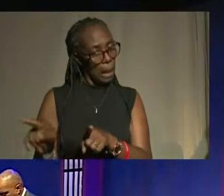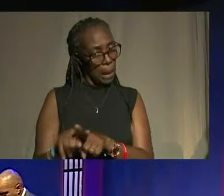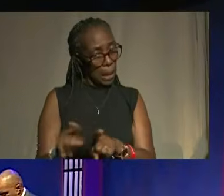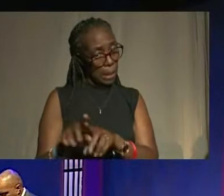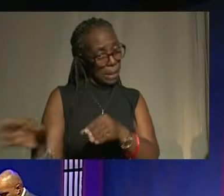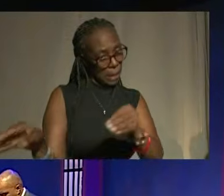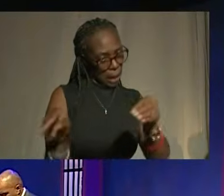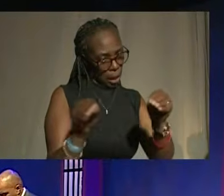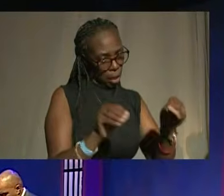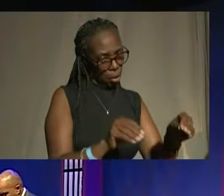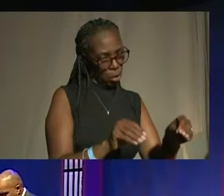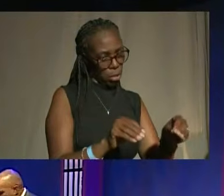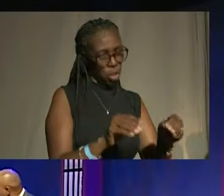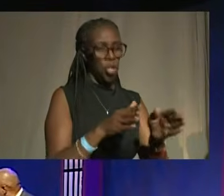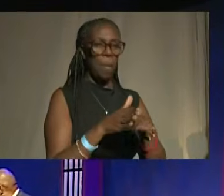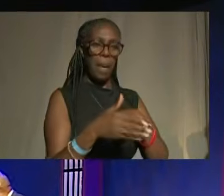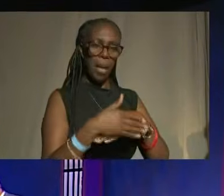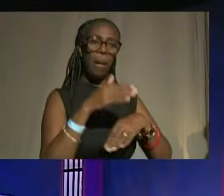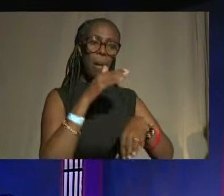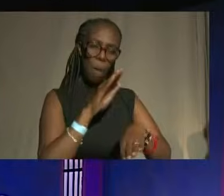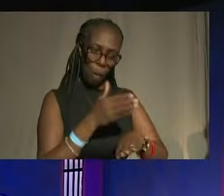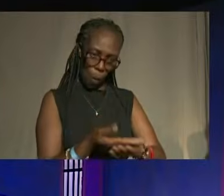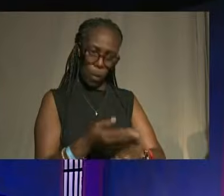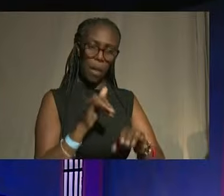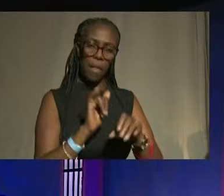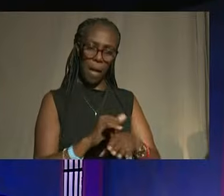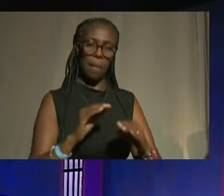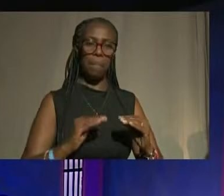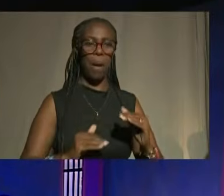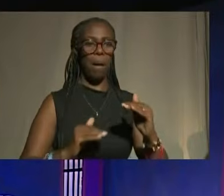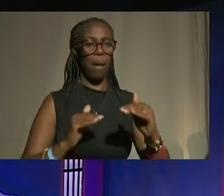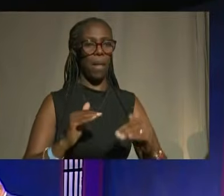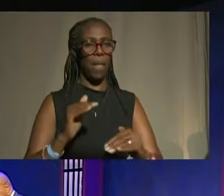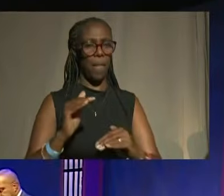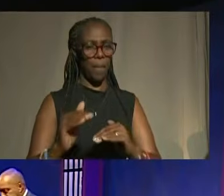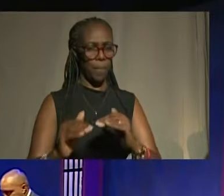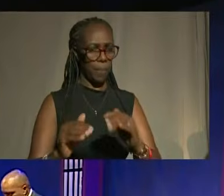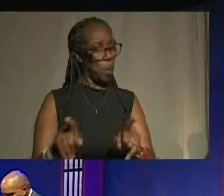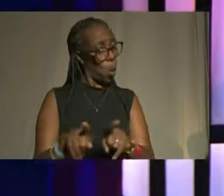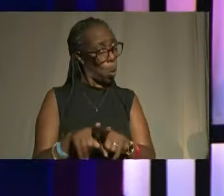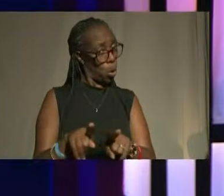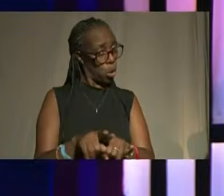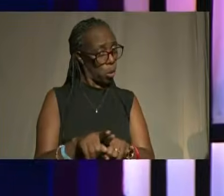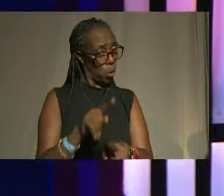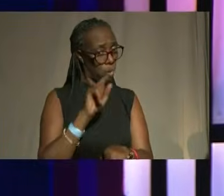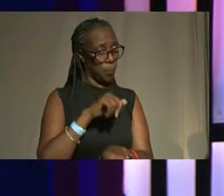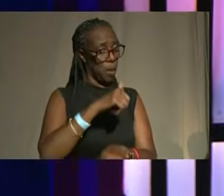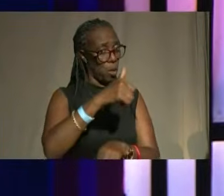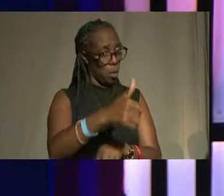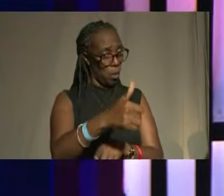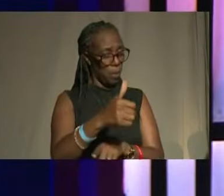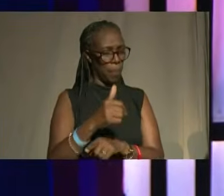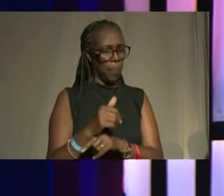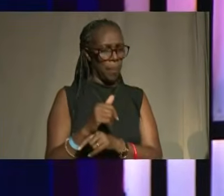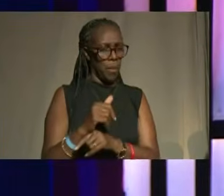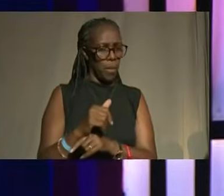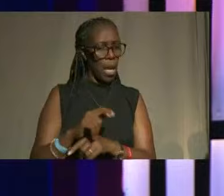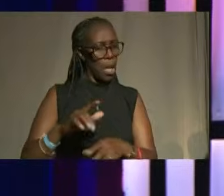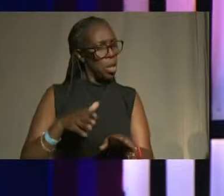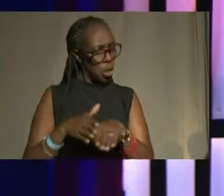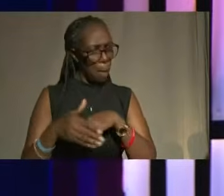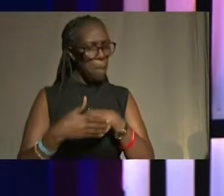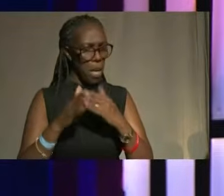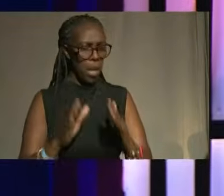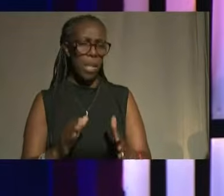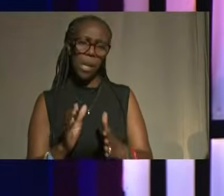very clearly that the Jamaican people are concerned about their lives, their livelihood, their